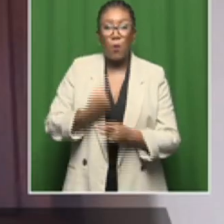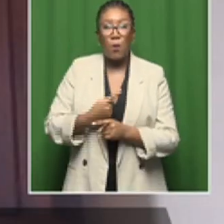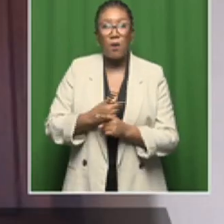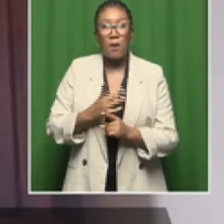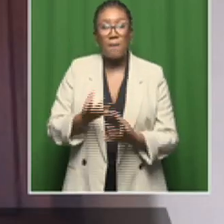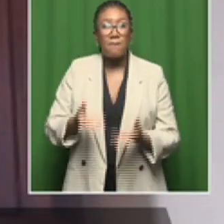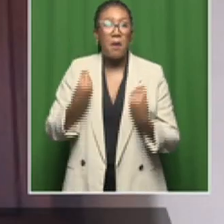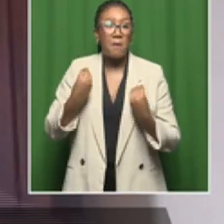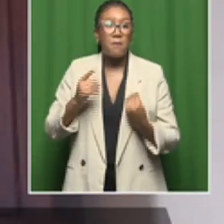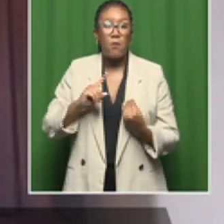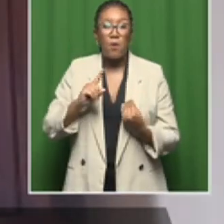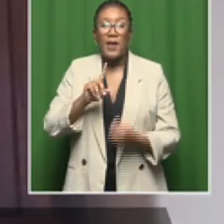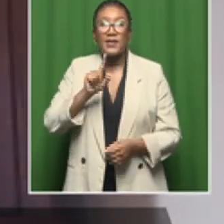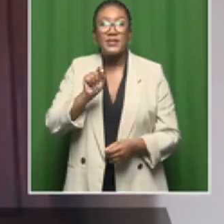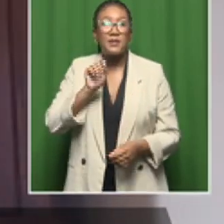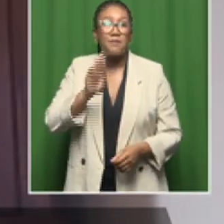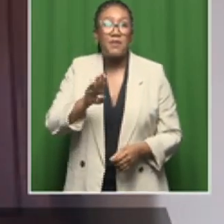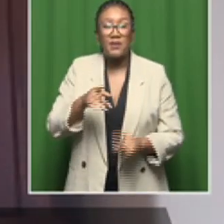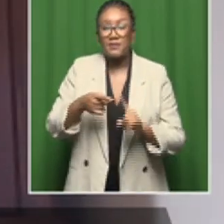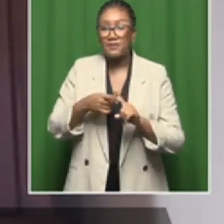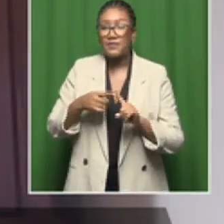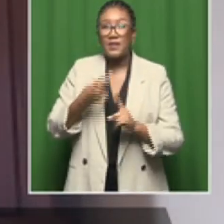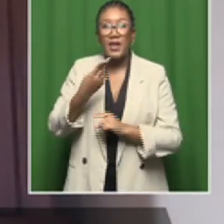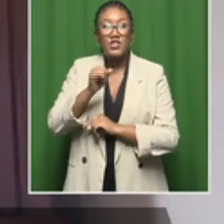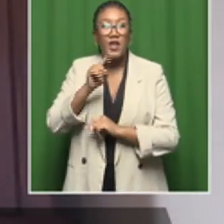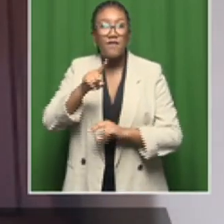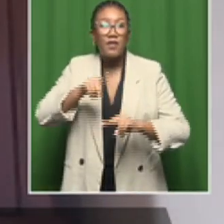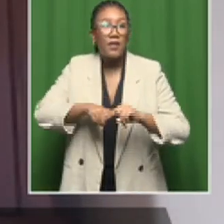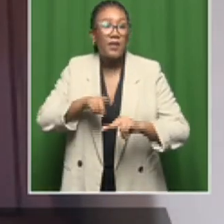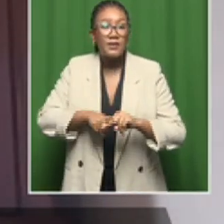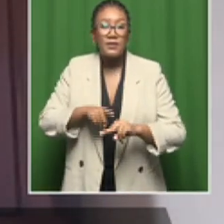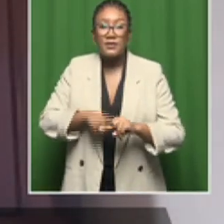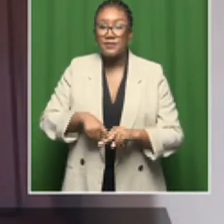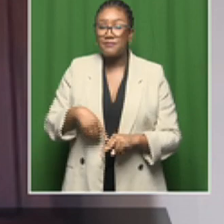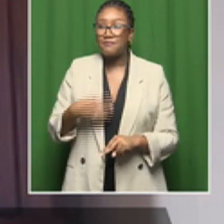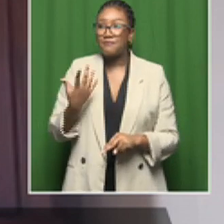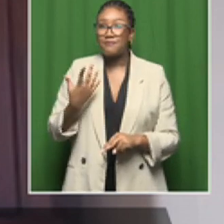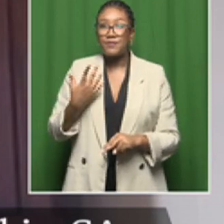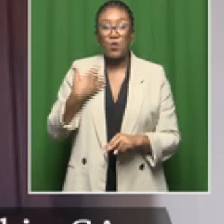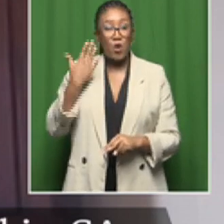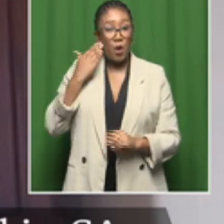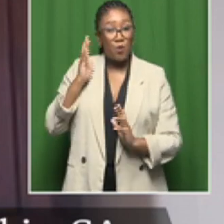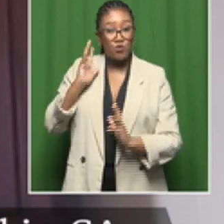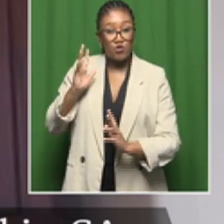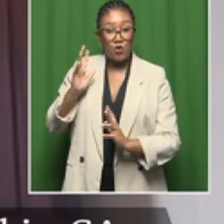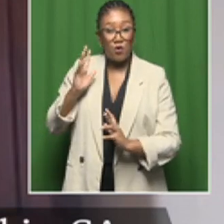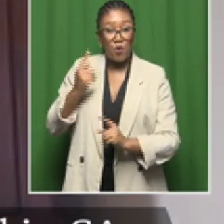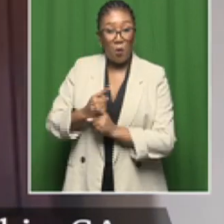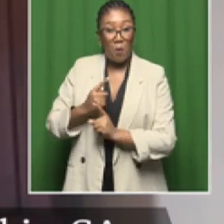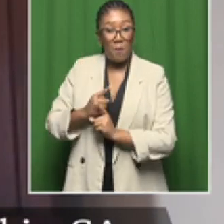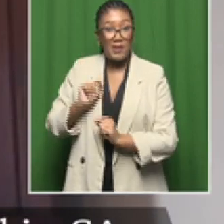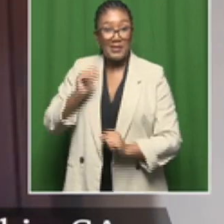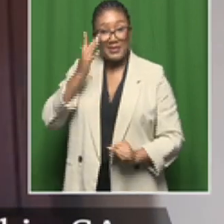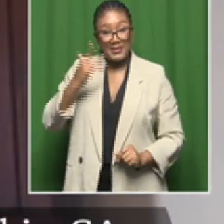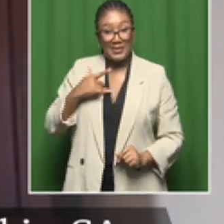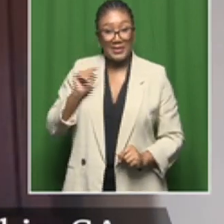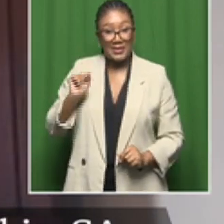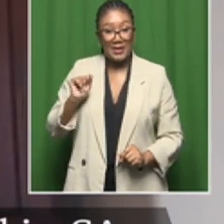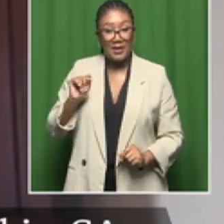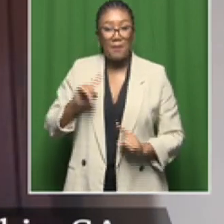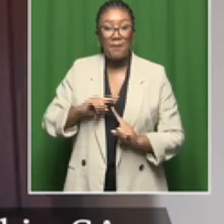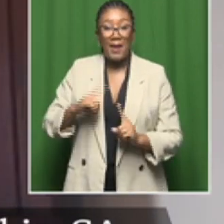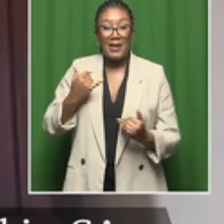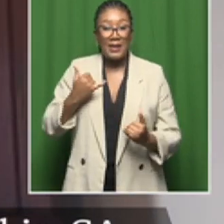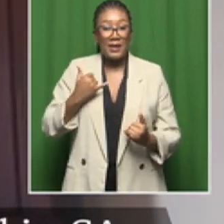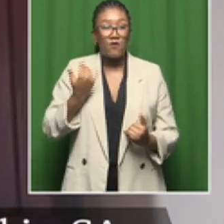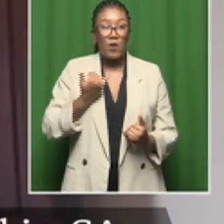diseases, so TB, HIV, AIDS, and we kind of took the eye off the ball when it came to what we refer to